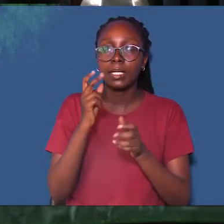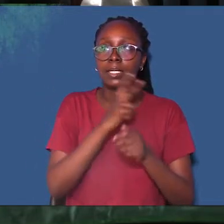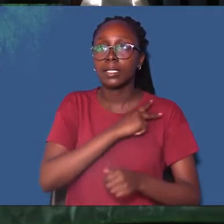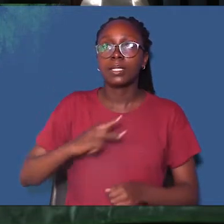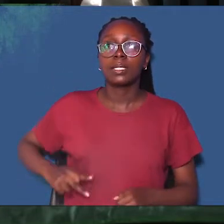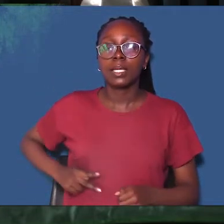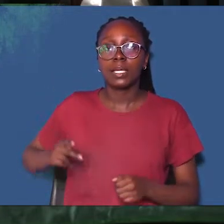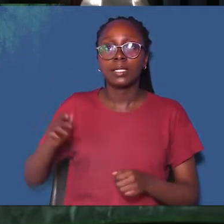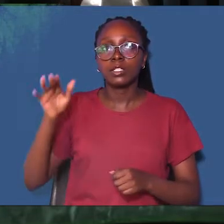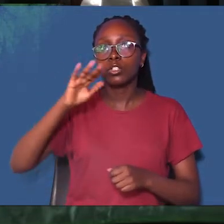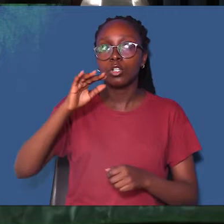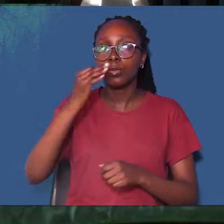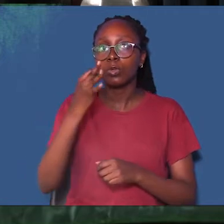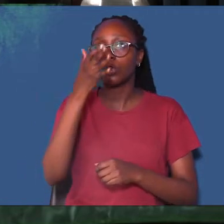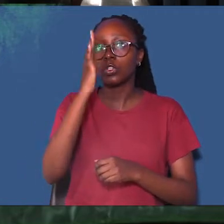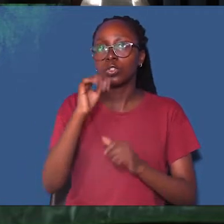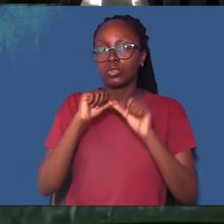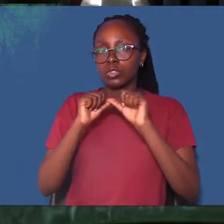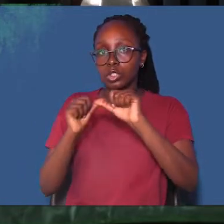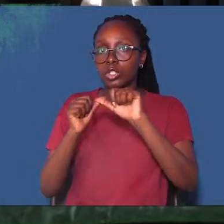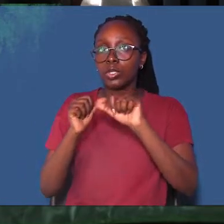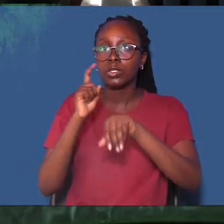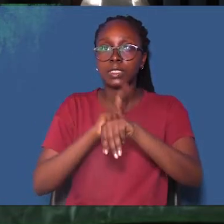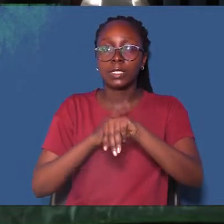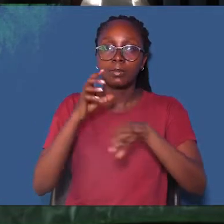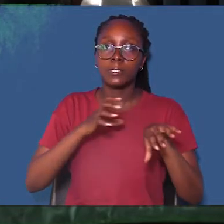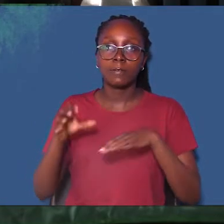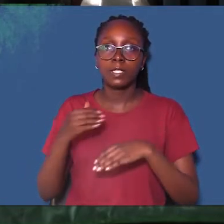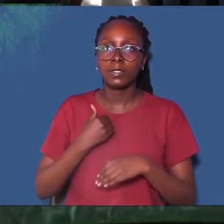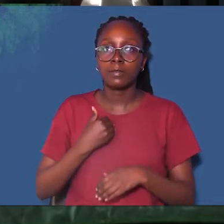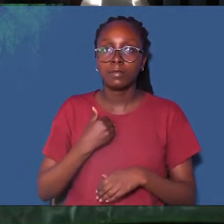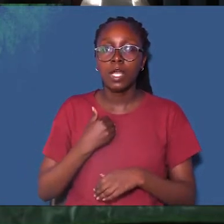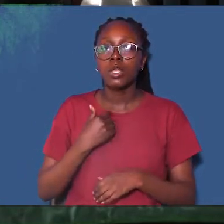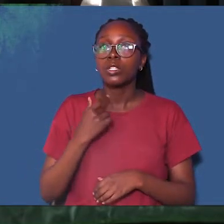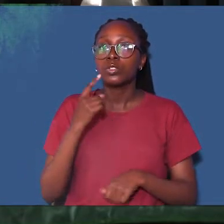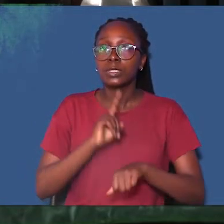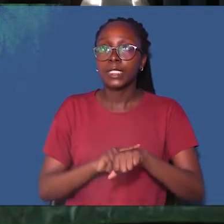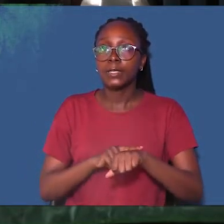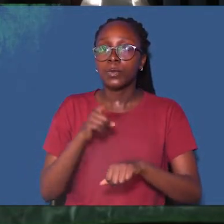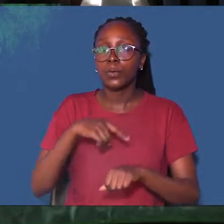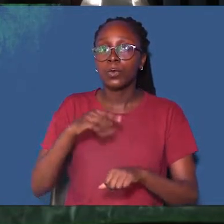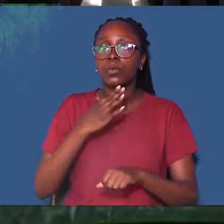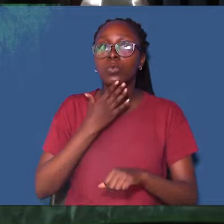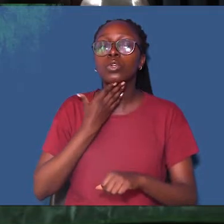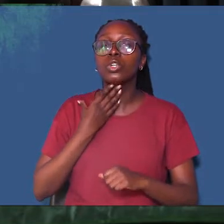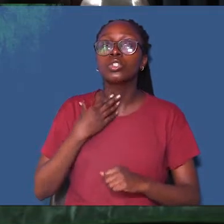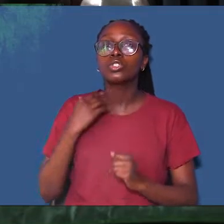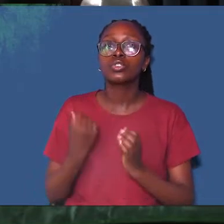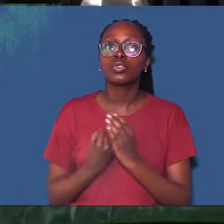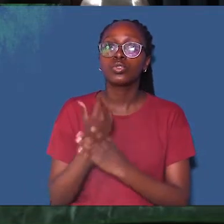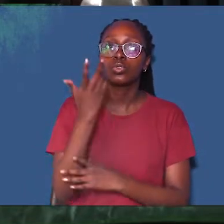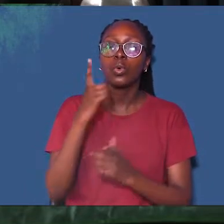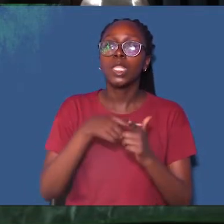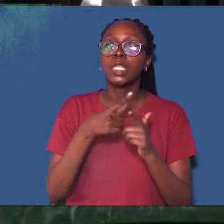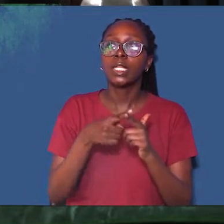that God calls us to practice, he also equips us for it. He also resources